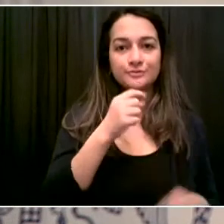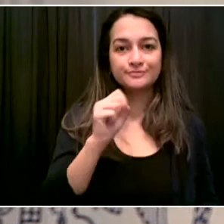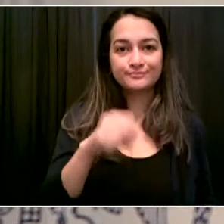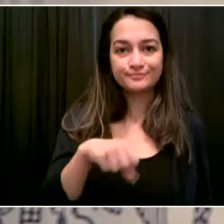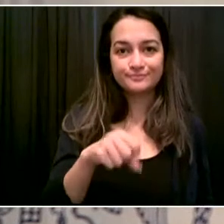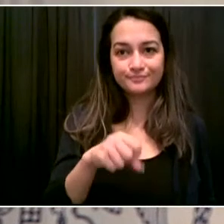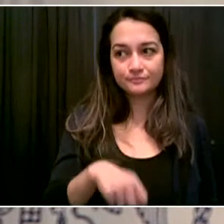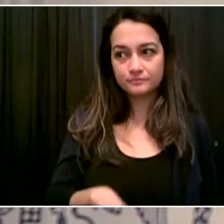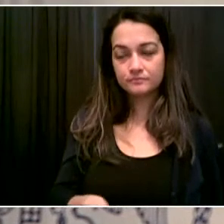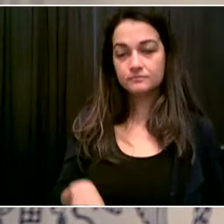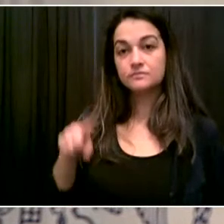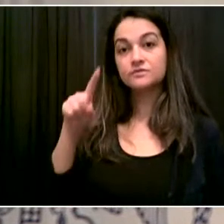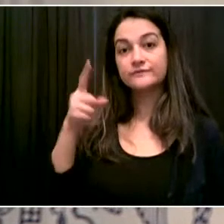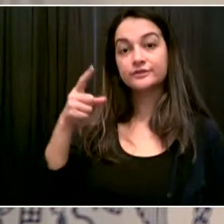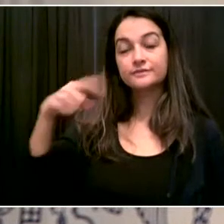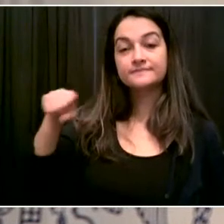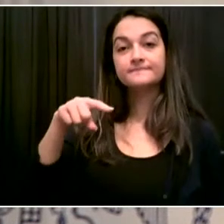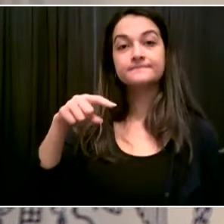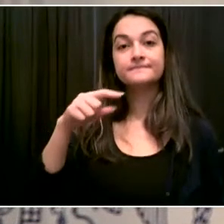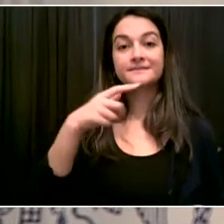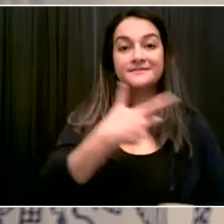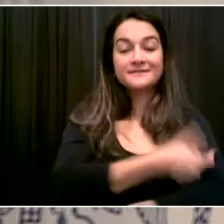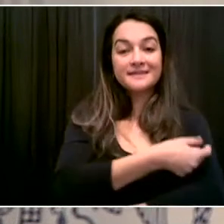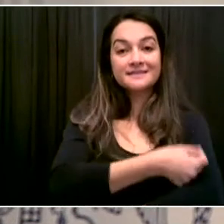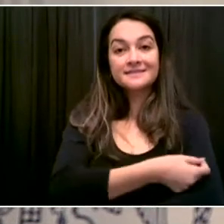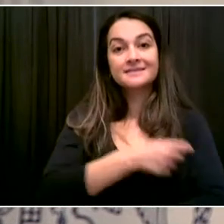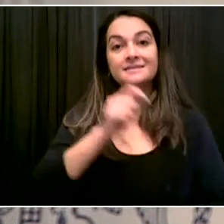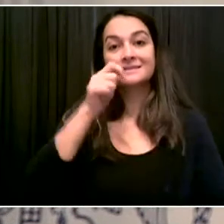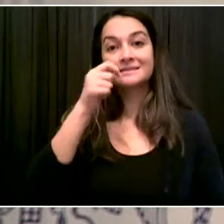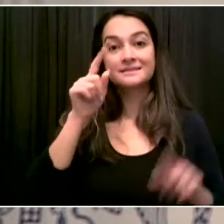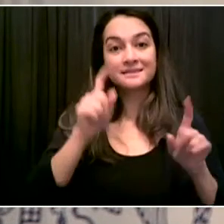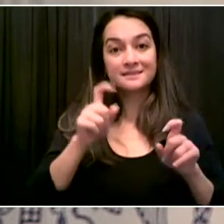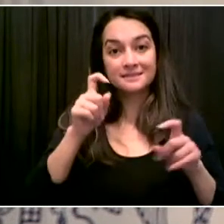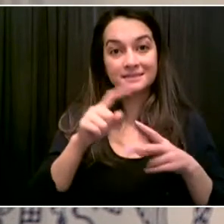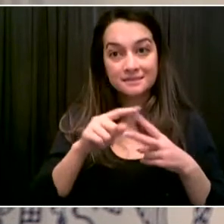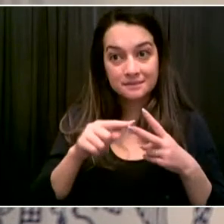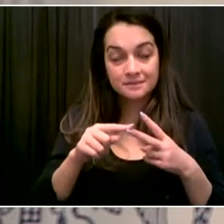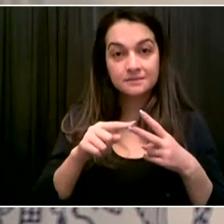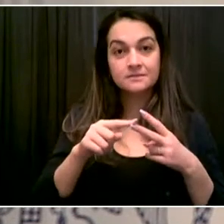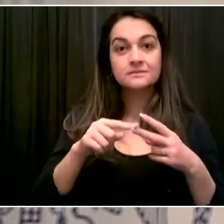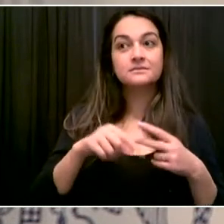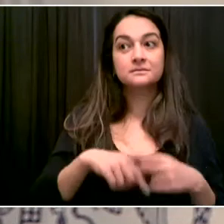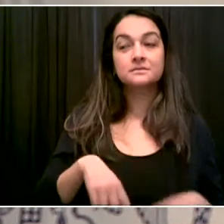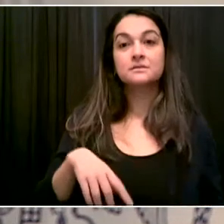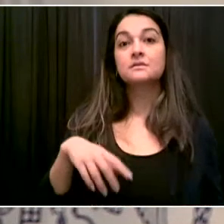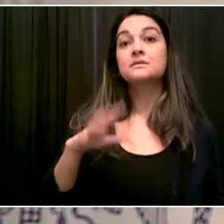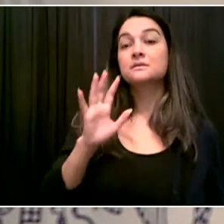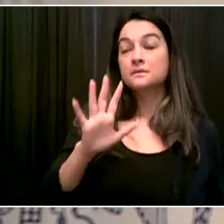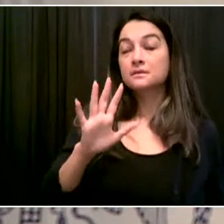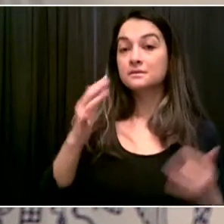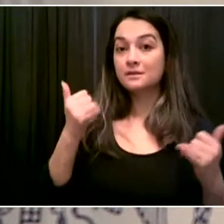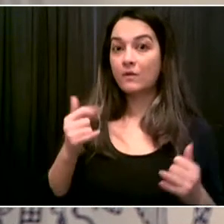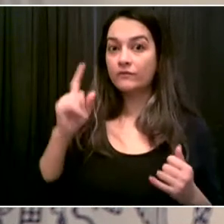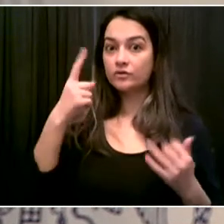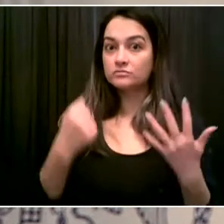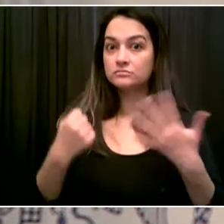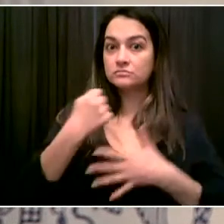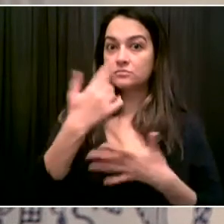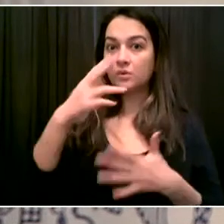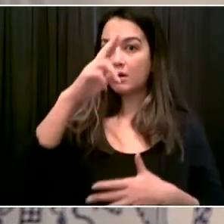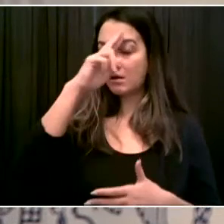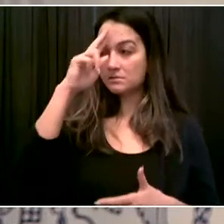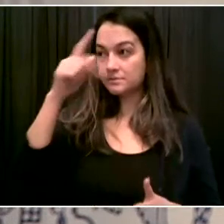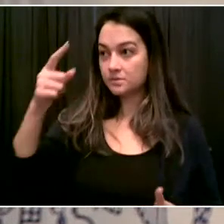vaccinated or get tested. The goal there was to maximize vaccination. Couldn't have been blunter about it. We want to